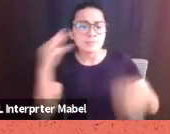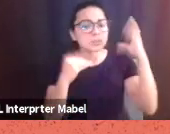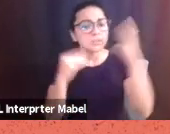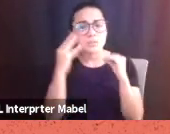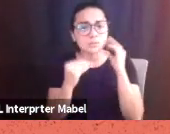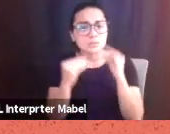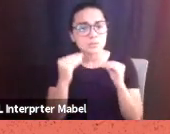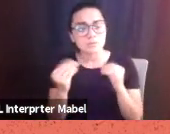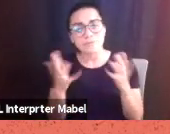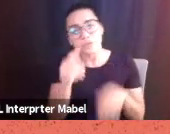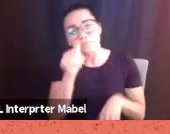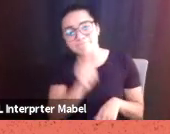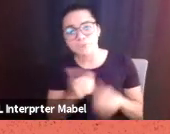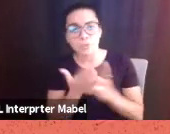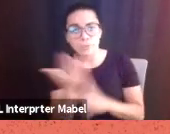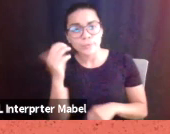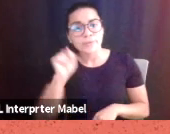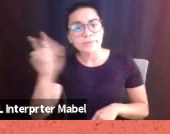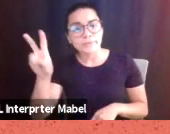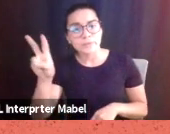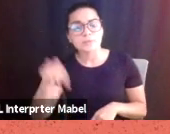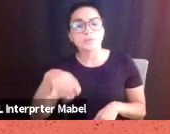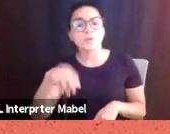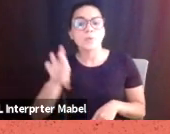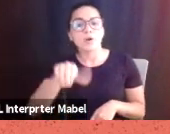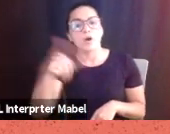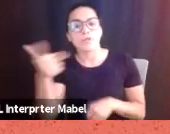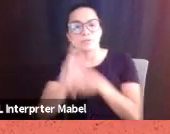harassment, assault, and other forms of gender-based violence.